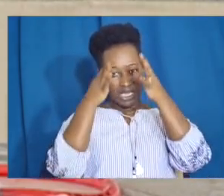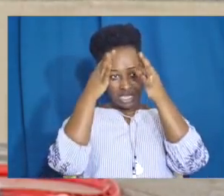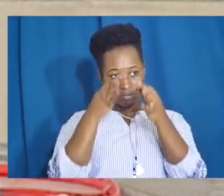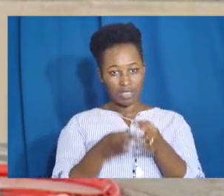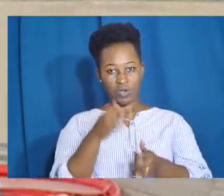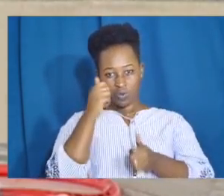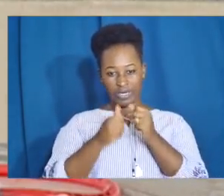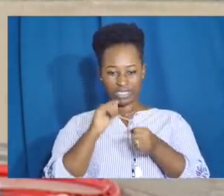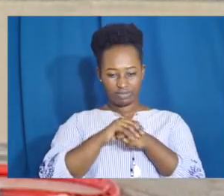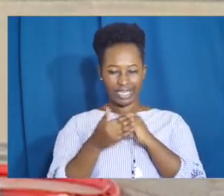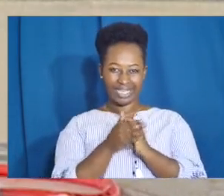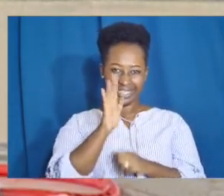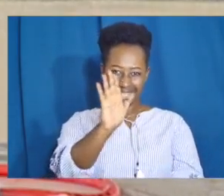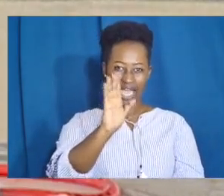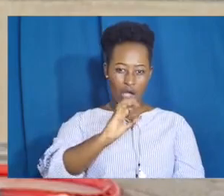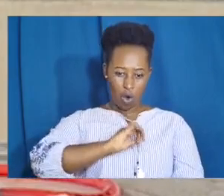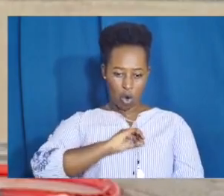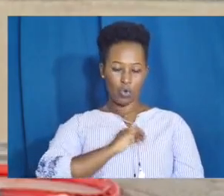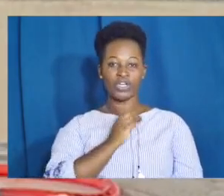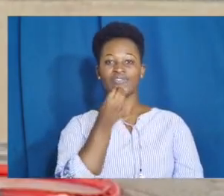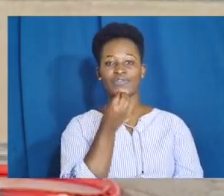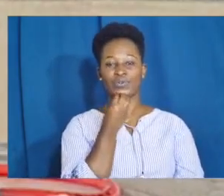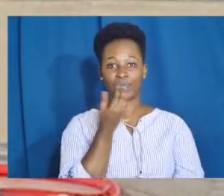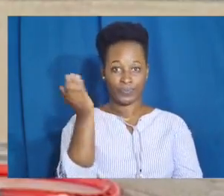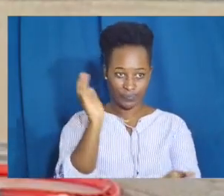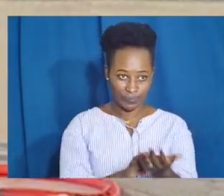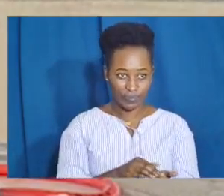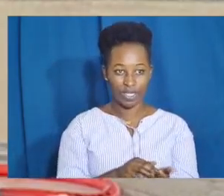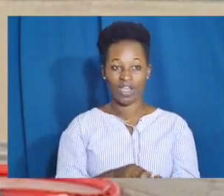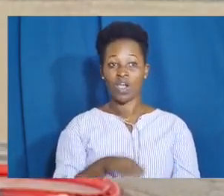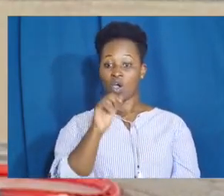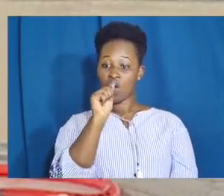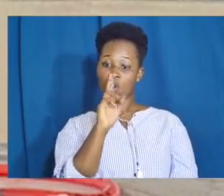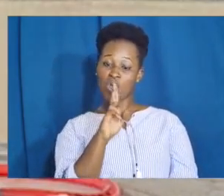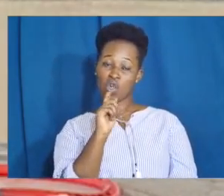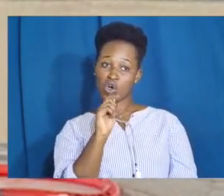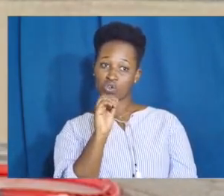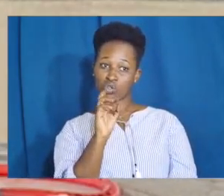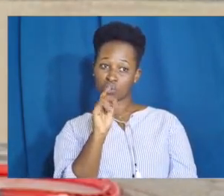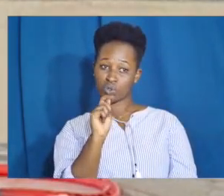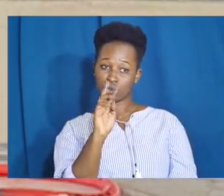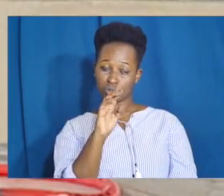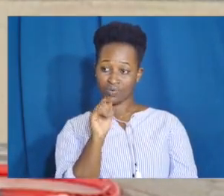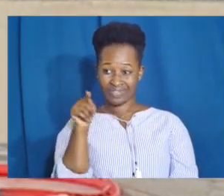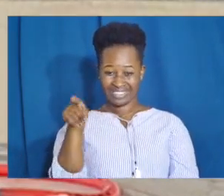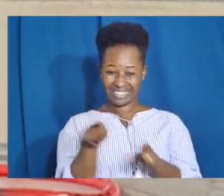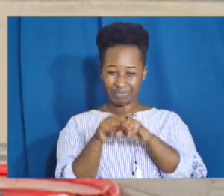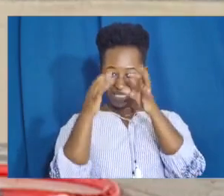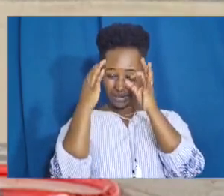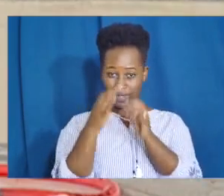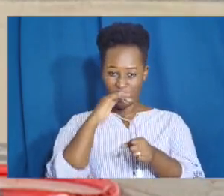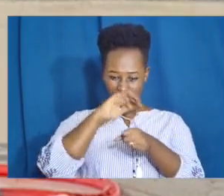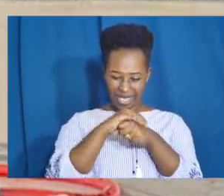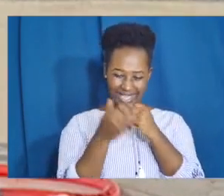make their own food. I repeat, autotrophs are organisms which make their